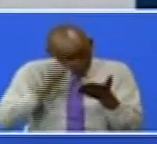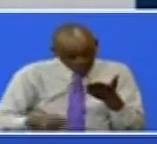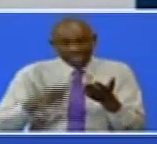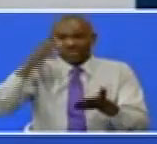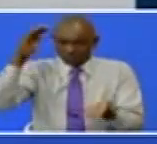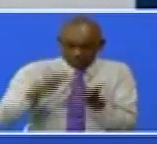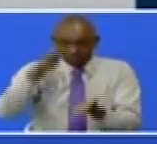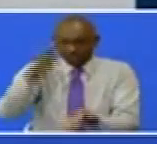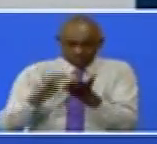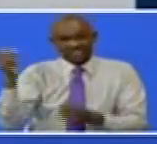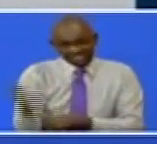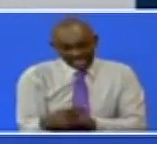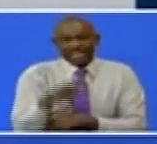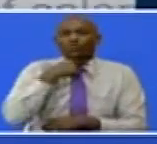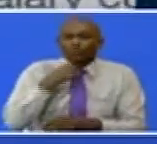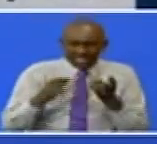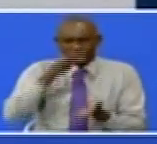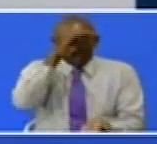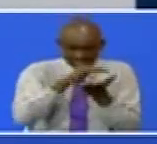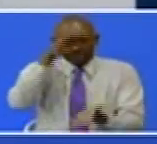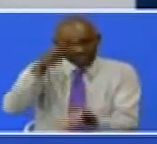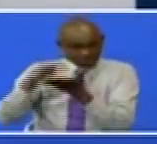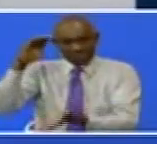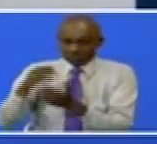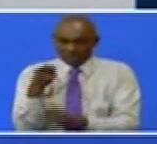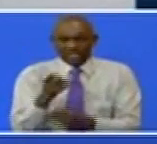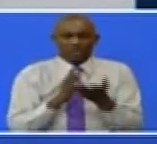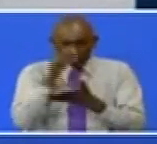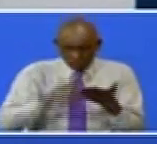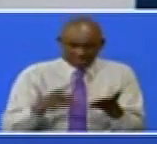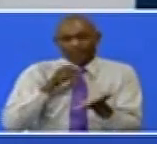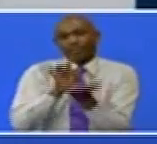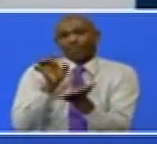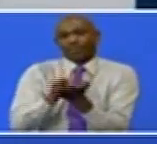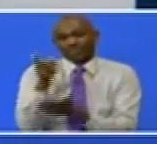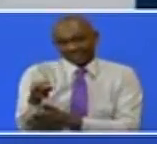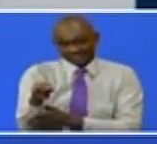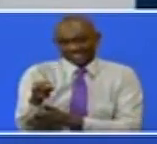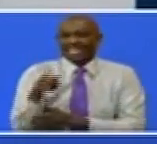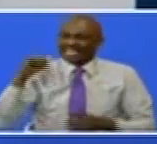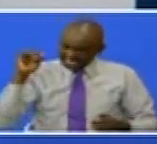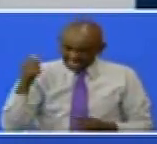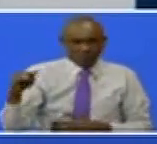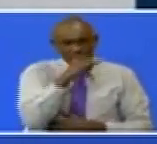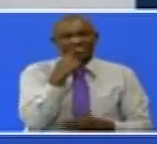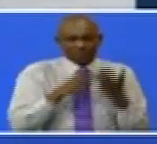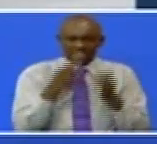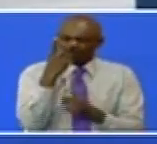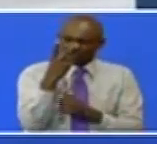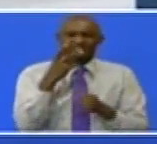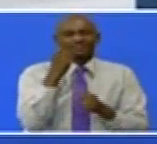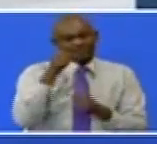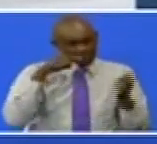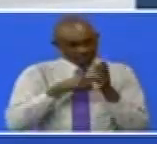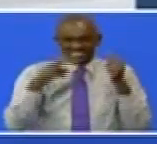for staff as the airline seeks to cut on the staff numbers through retrenchment. The airline, which reported a 25.7 billion